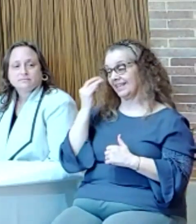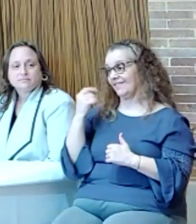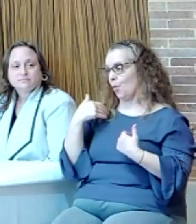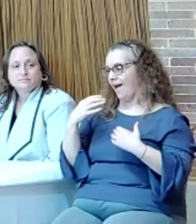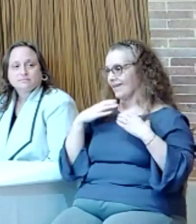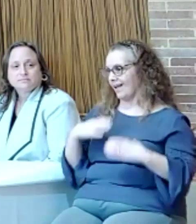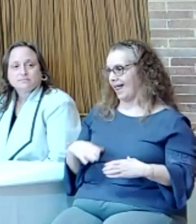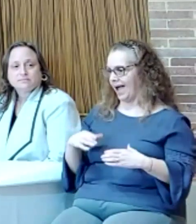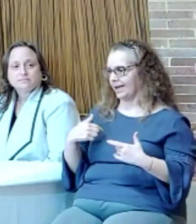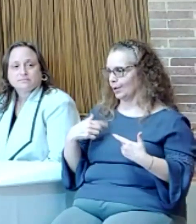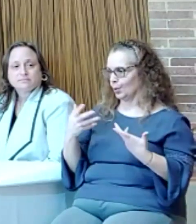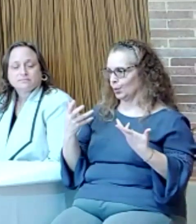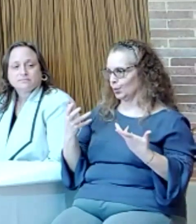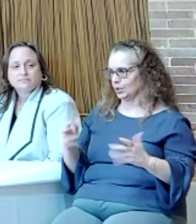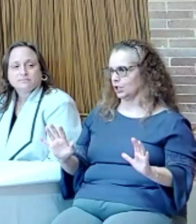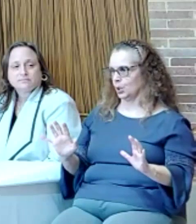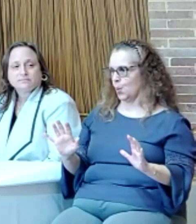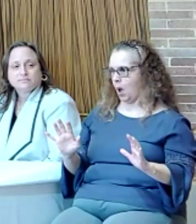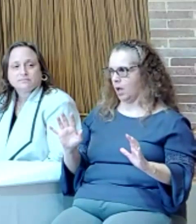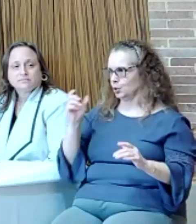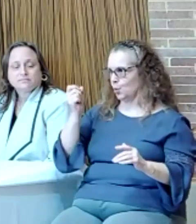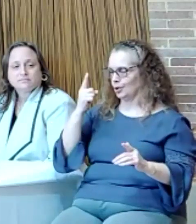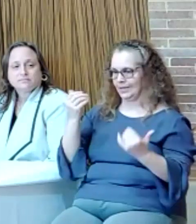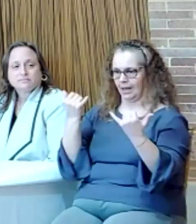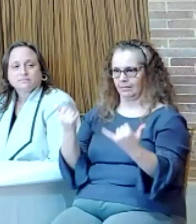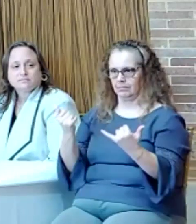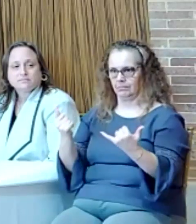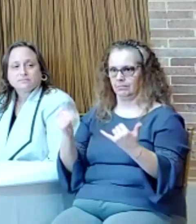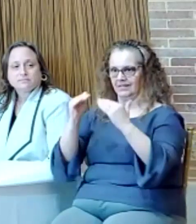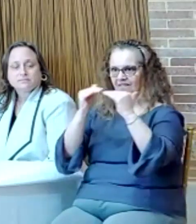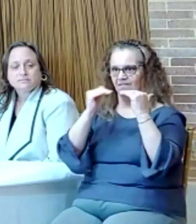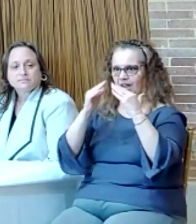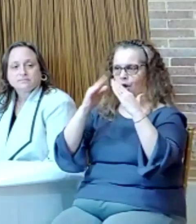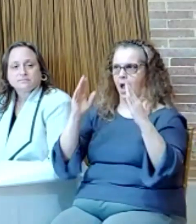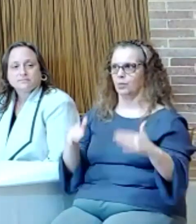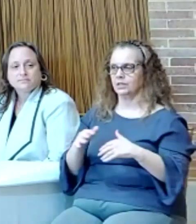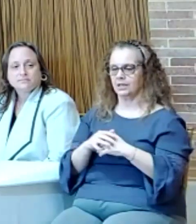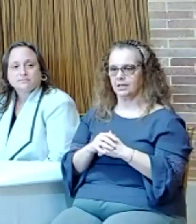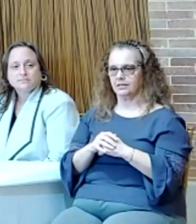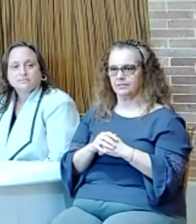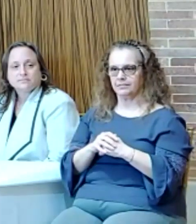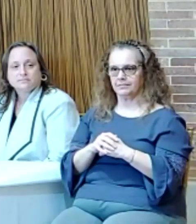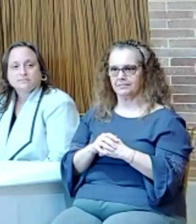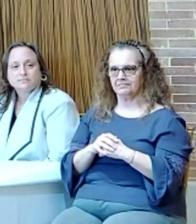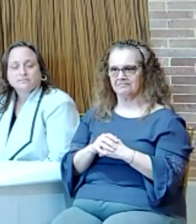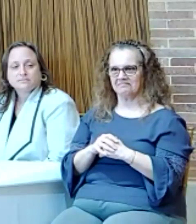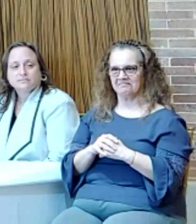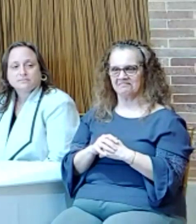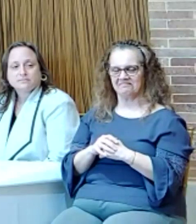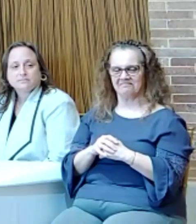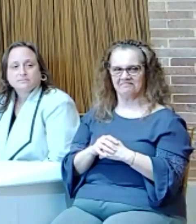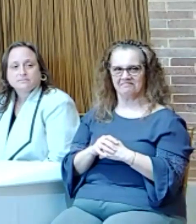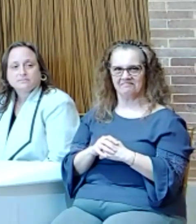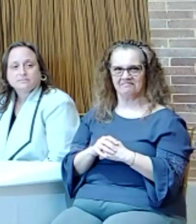to get with the modern day program and fair housing you can show them there's Authority for the position that